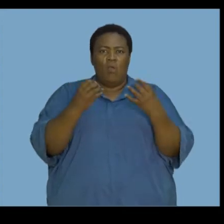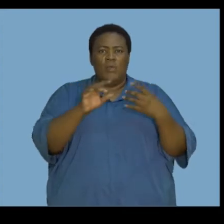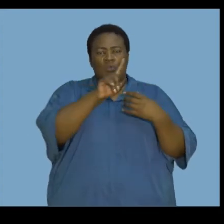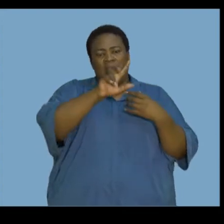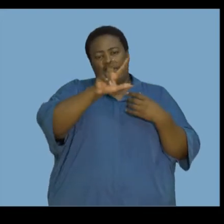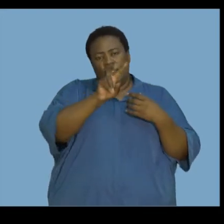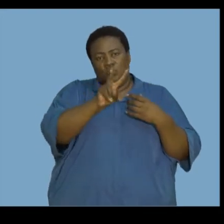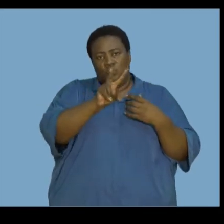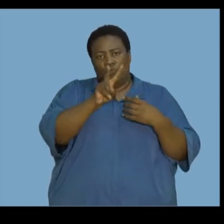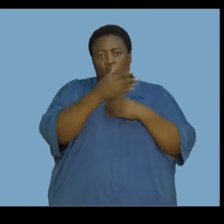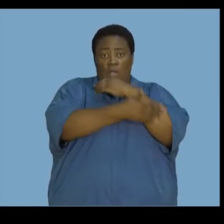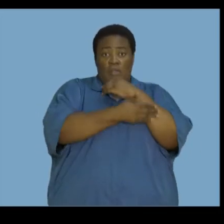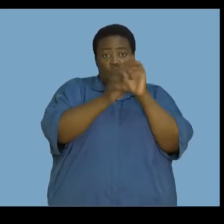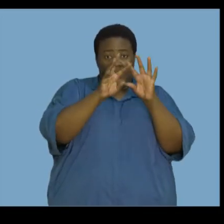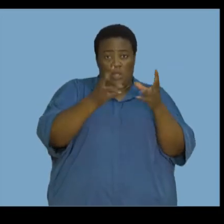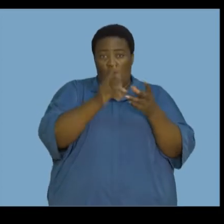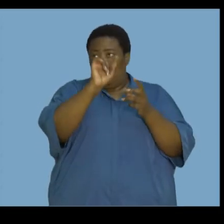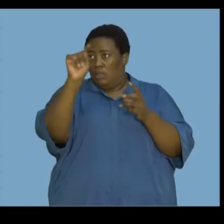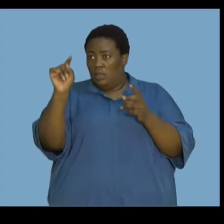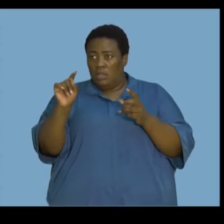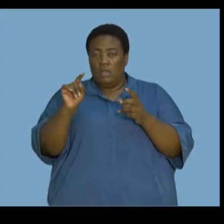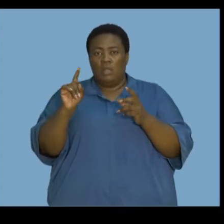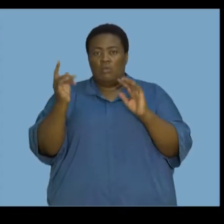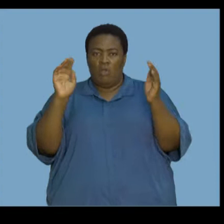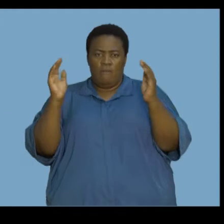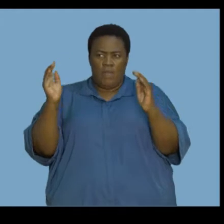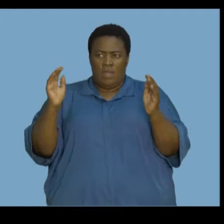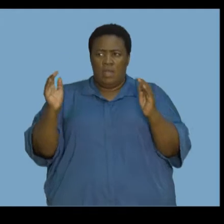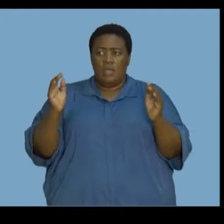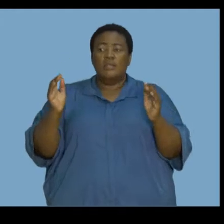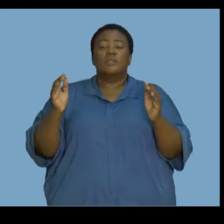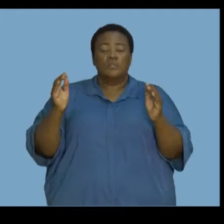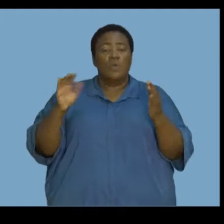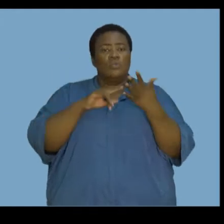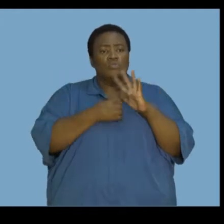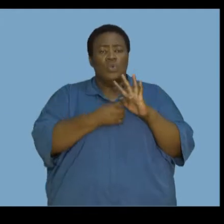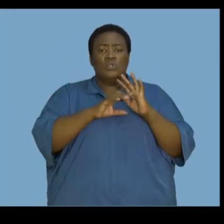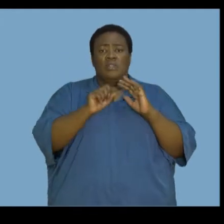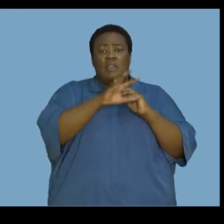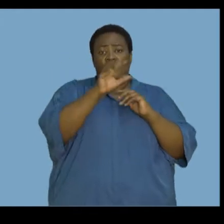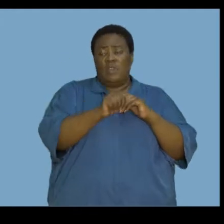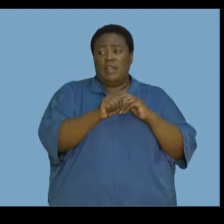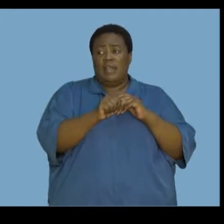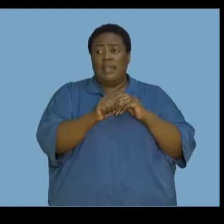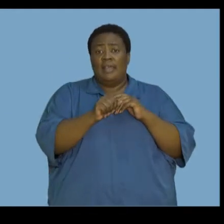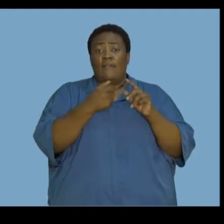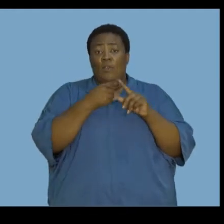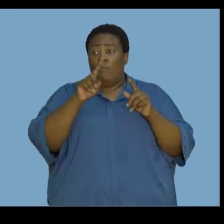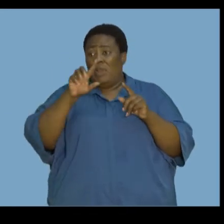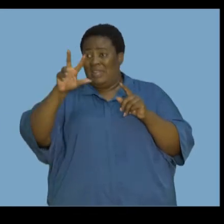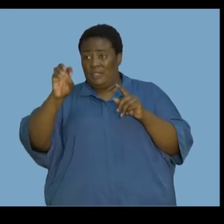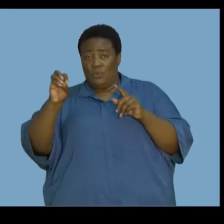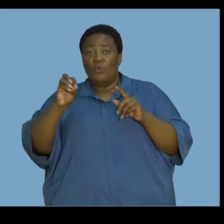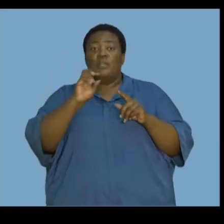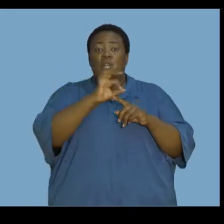of 182 countries around the world. And these show basically, it is often reported that South Africa is amongst